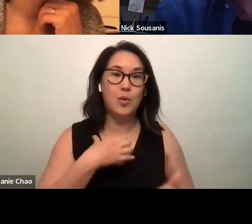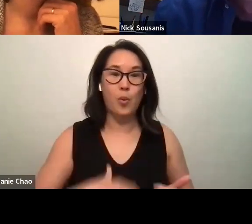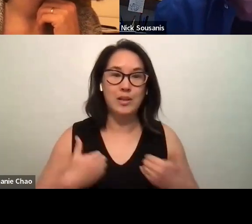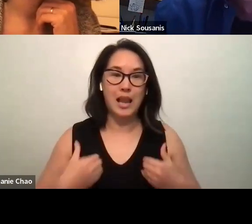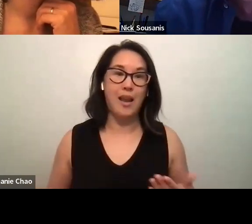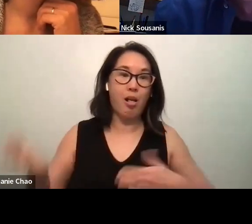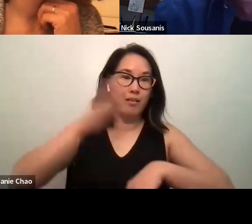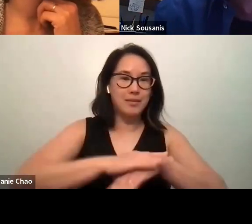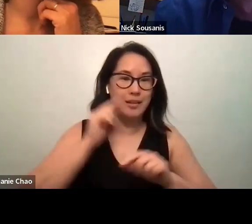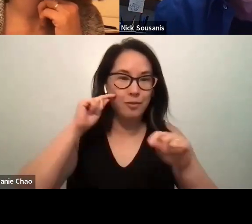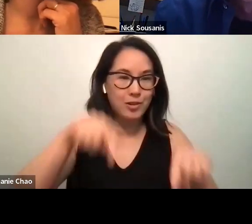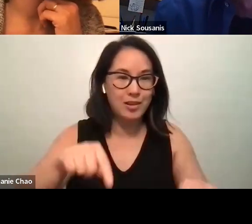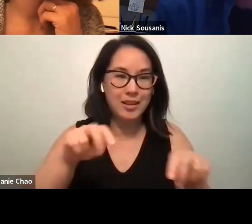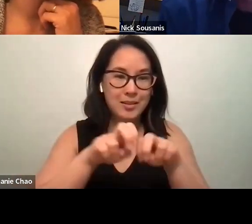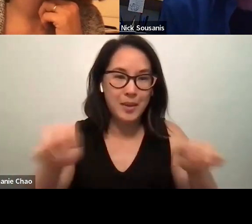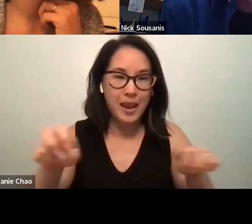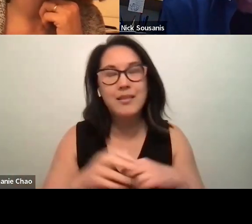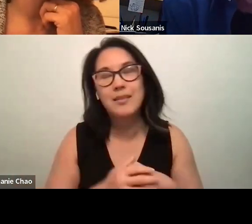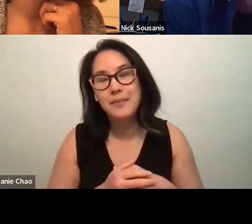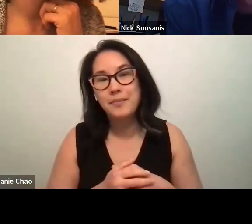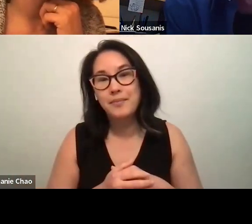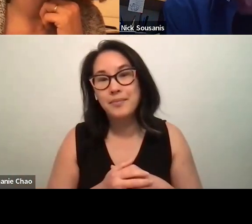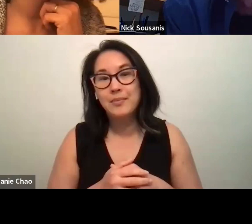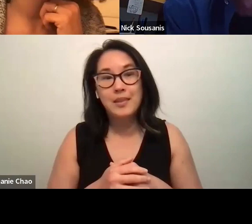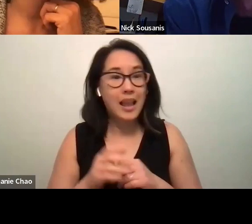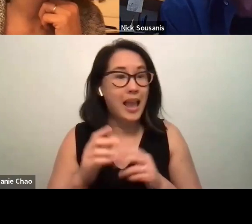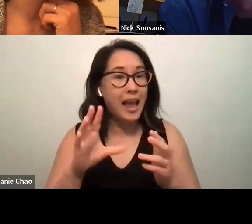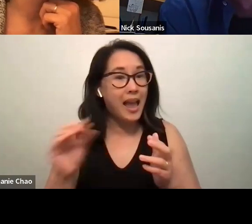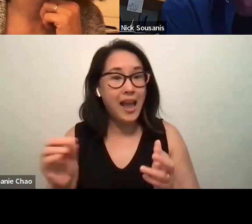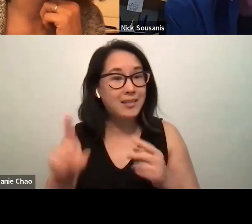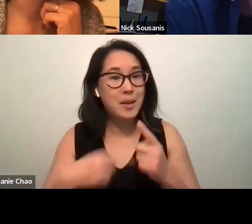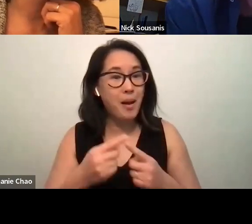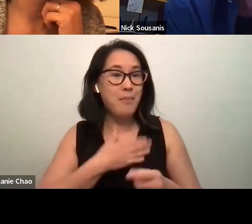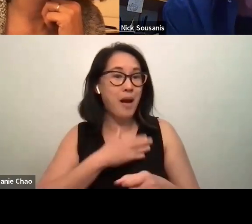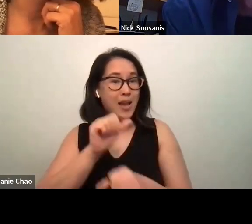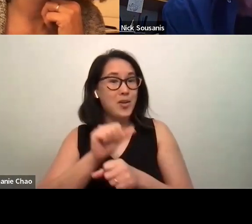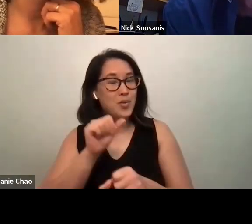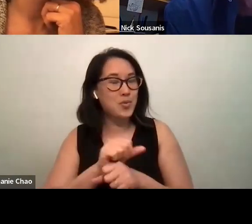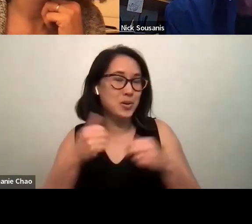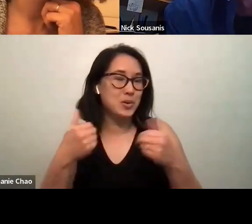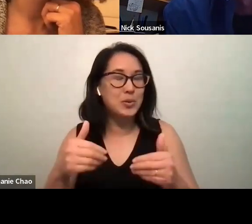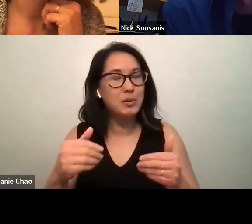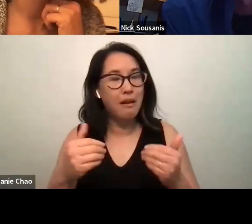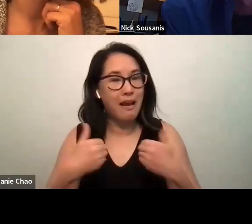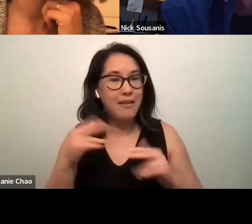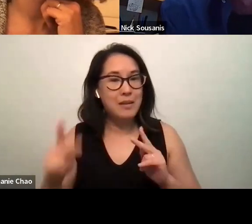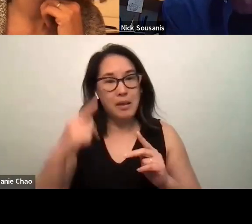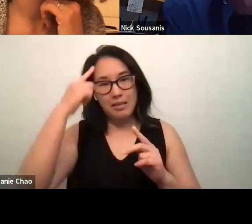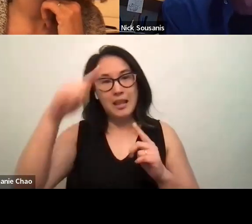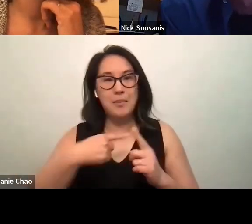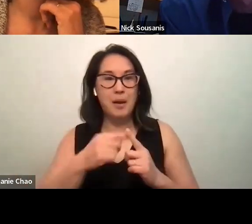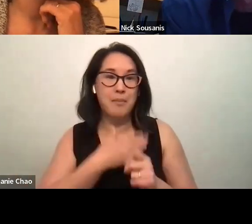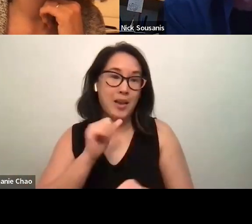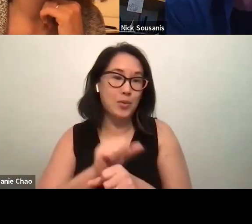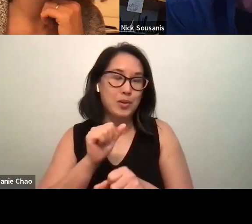this now. So and it happened to be about my work. So for people to think about that for so long was really an extra treat. But just to